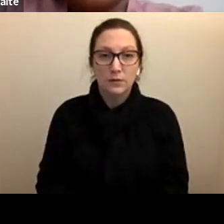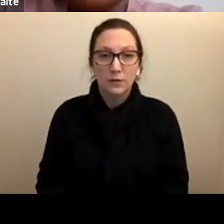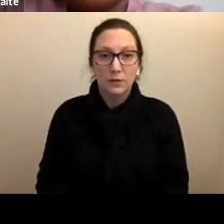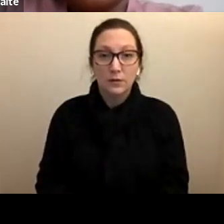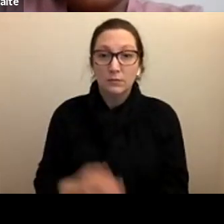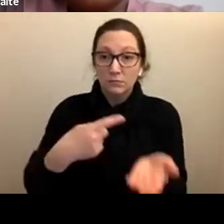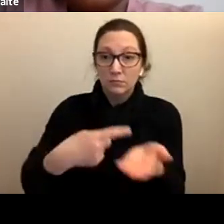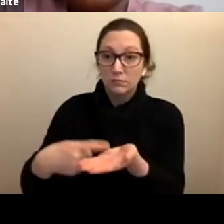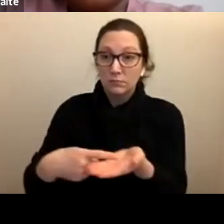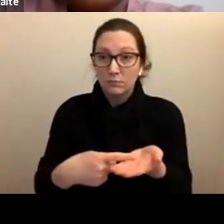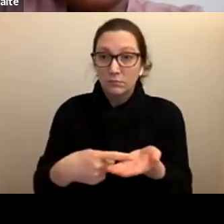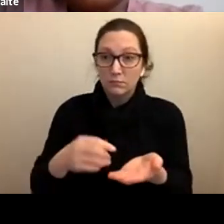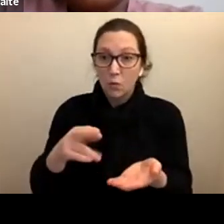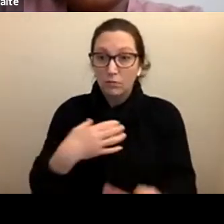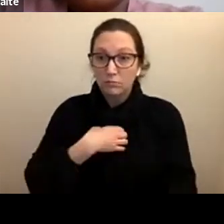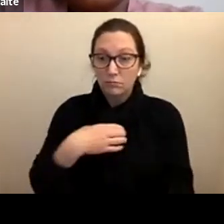Any discussion or objection?